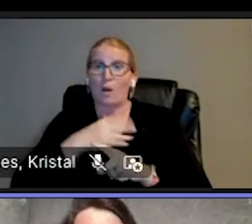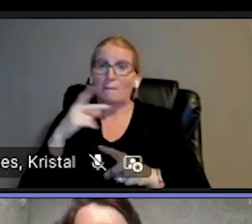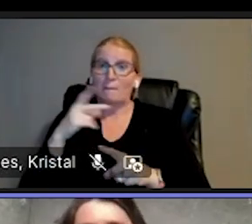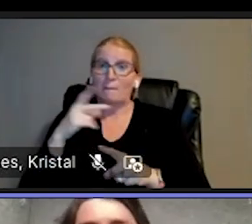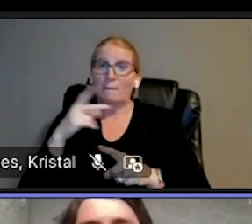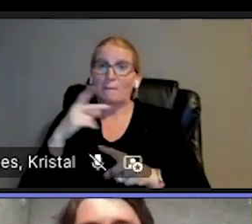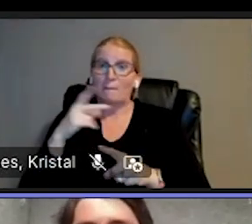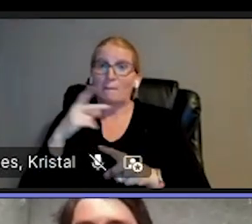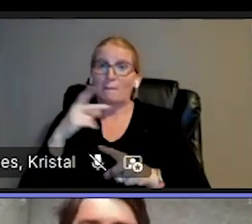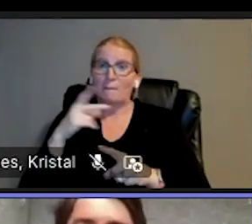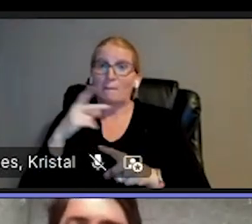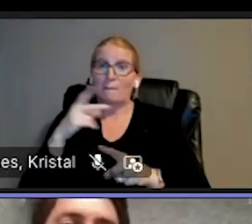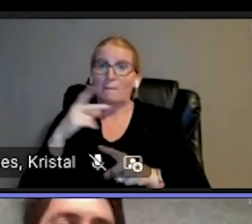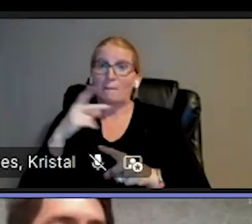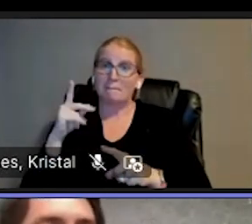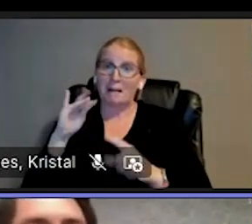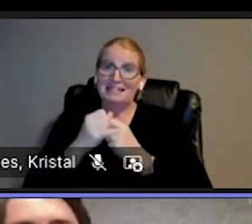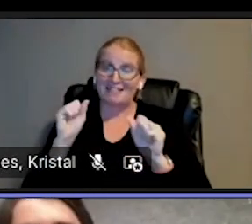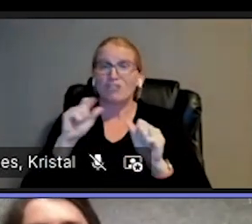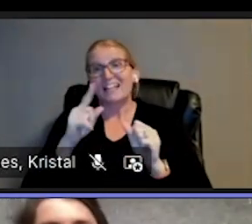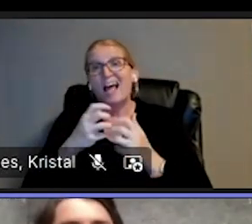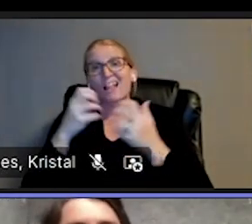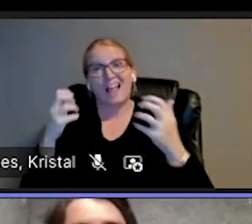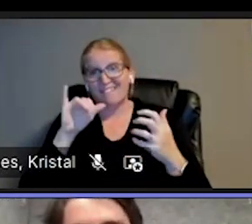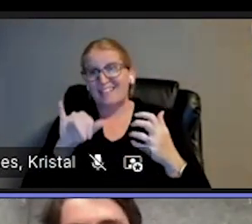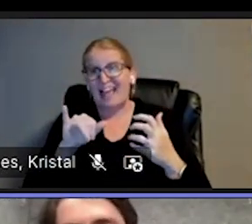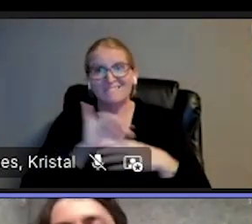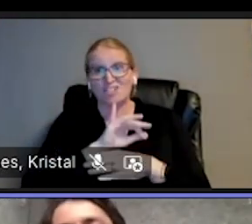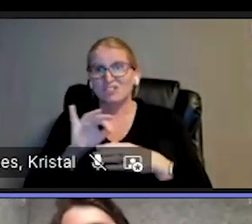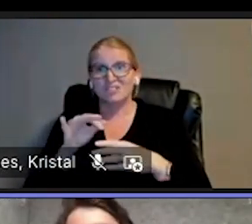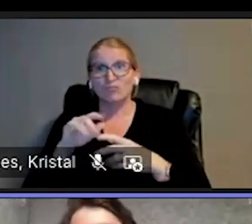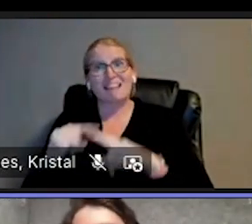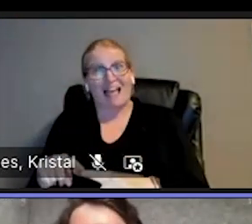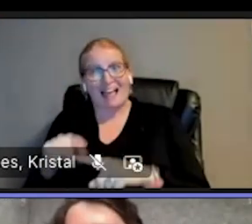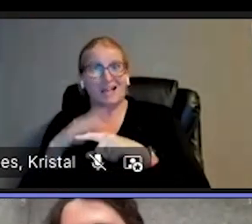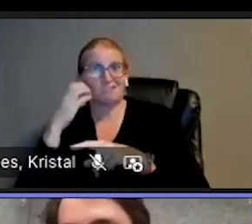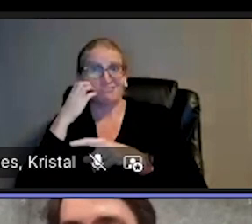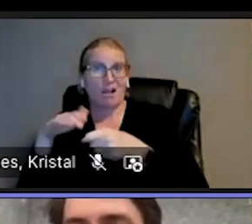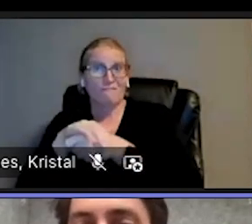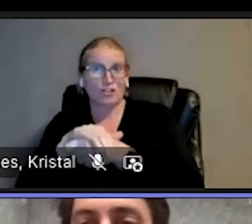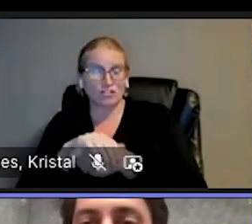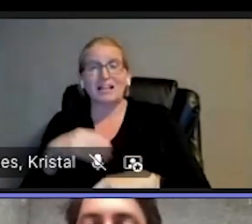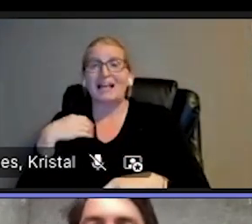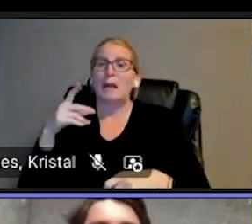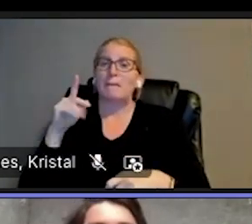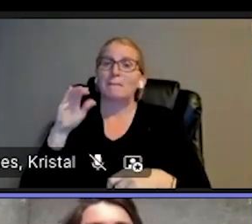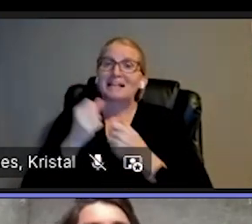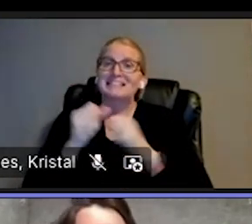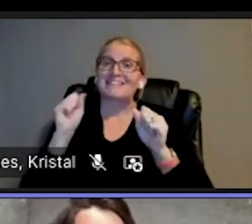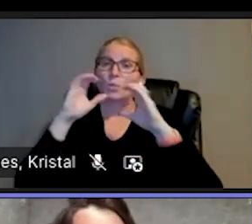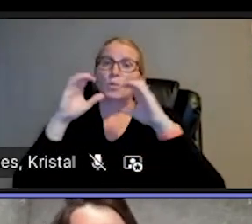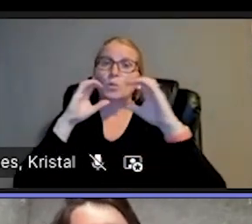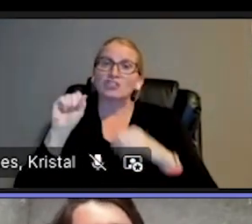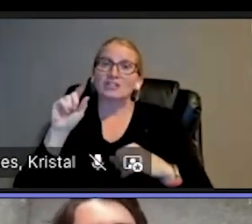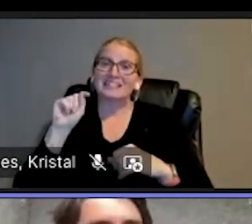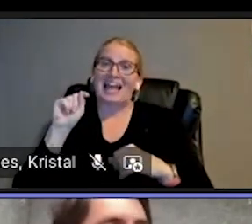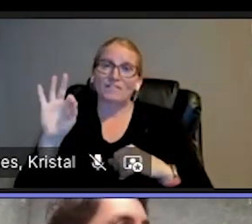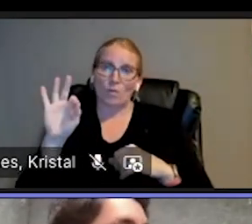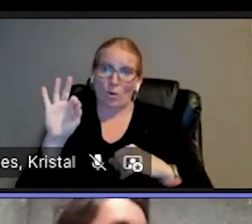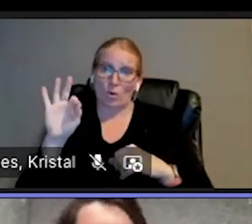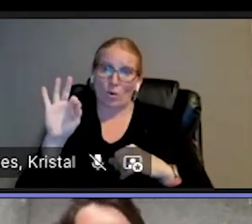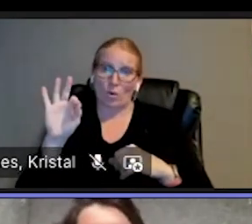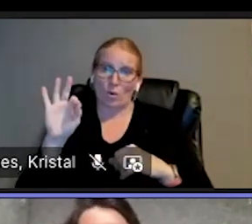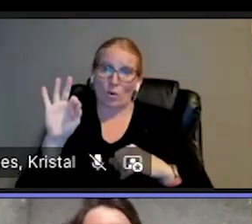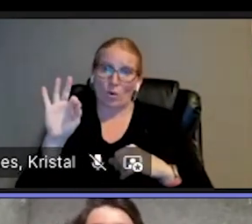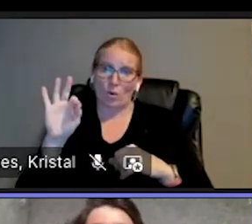noted, remains an issue. So there's a public safety communications task force, which was established in February of this year, which is evaluating different